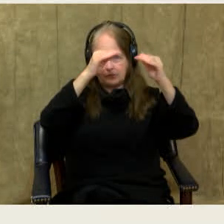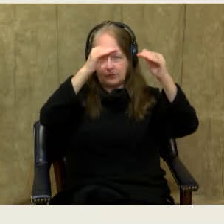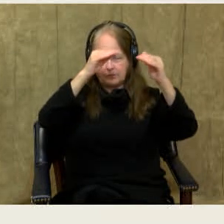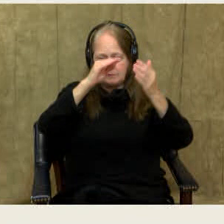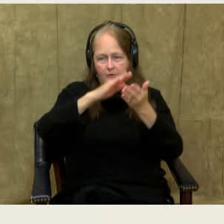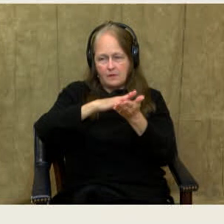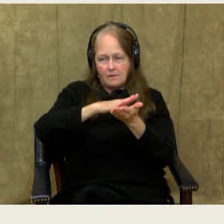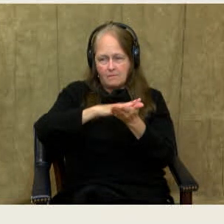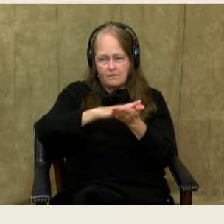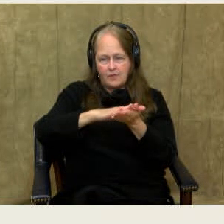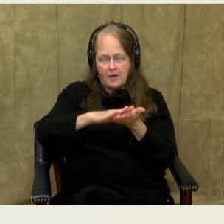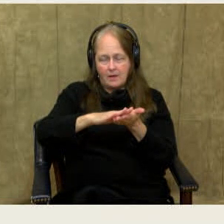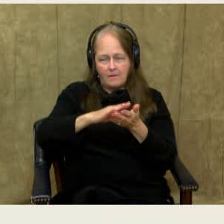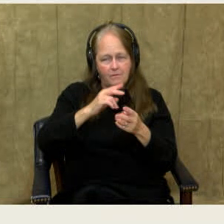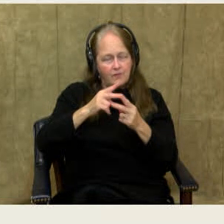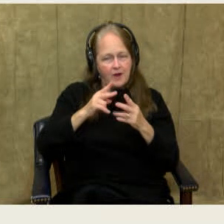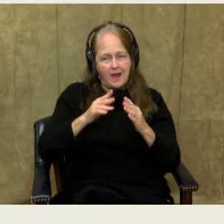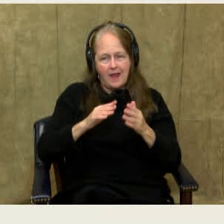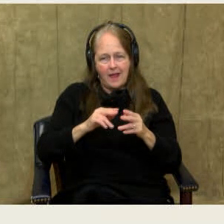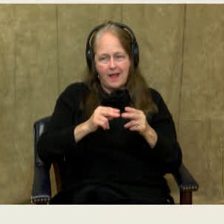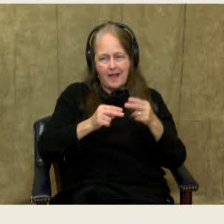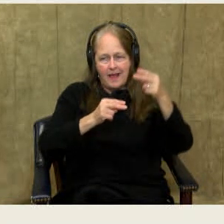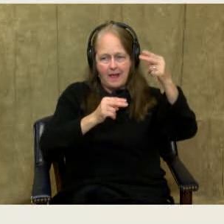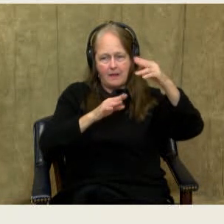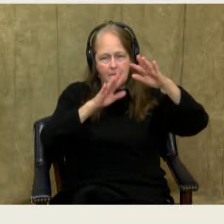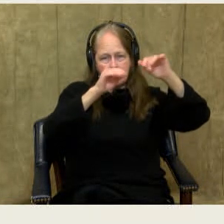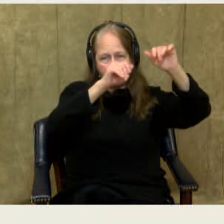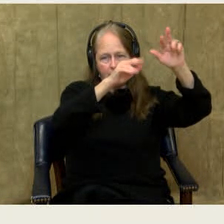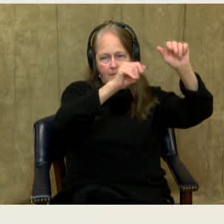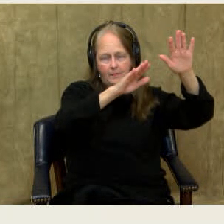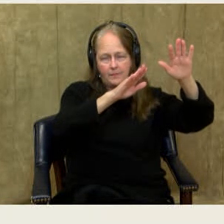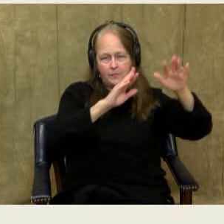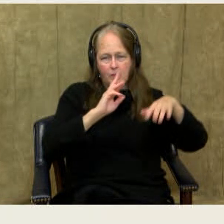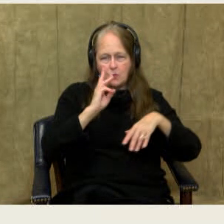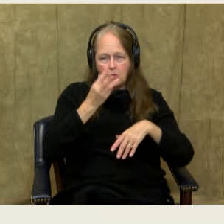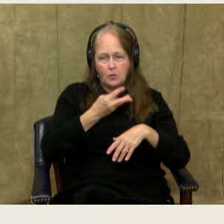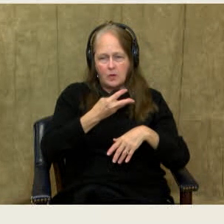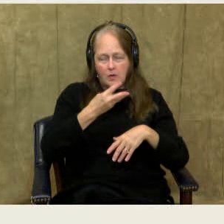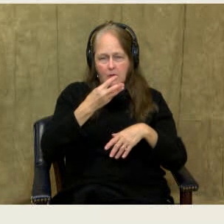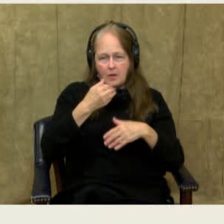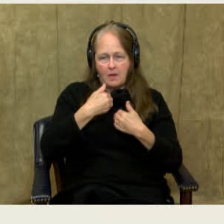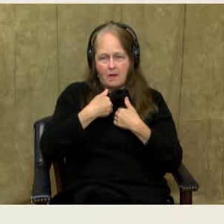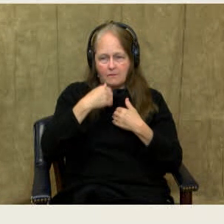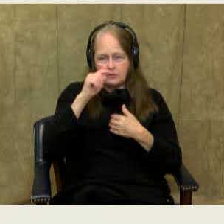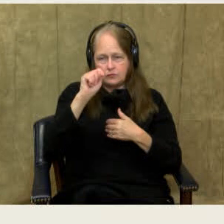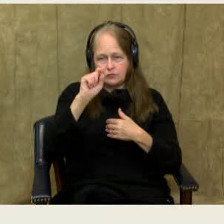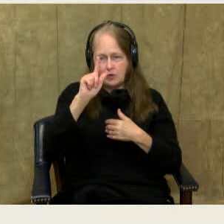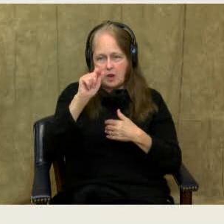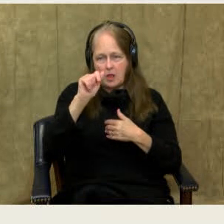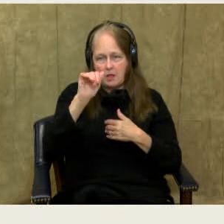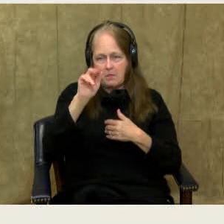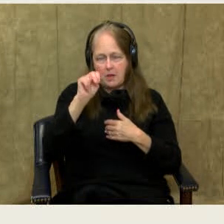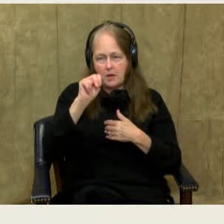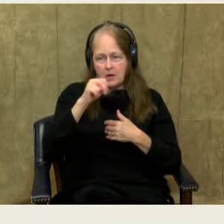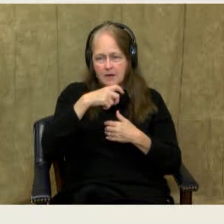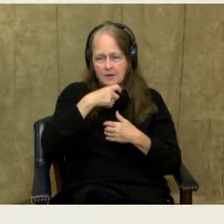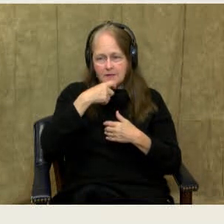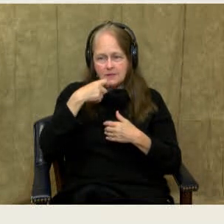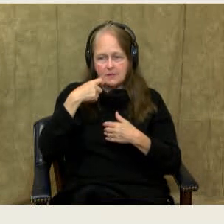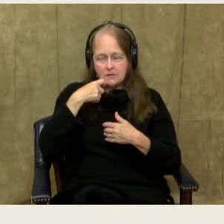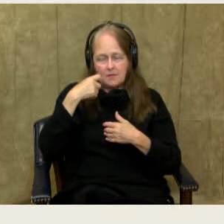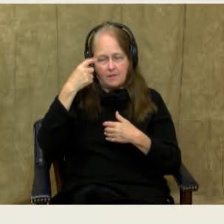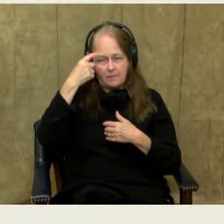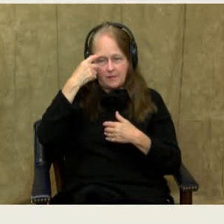flat, but it's still at a very high elevation. We also have the Taklamakan Desert. You may not think of deserts when you think of